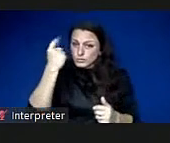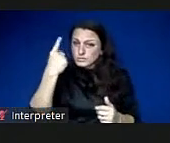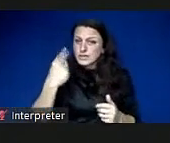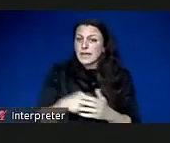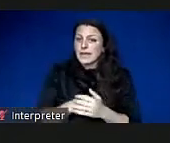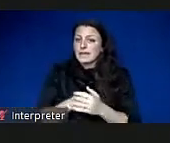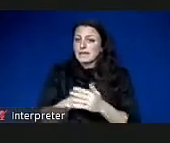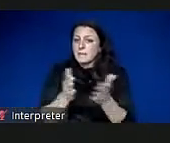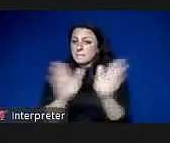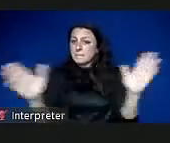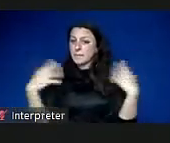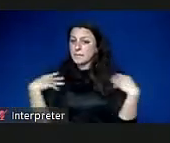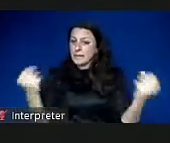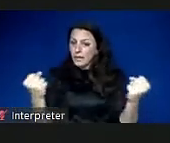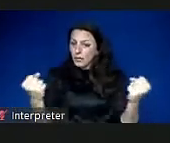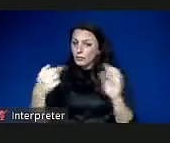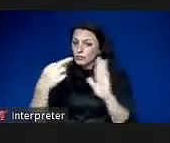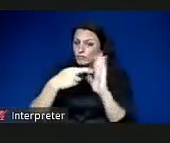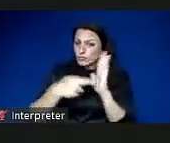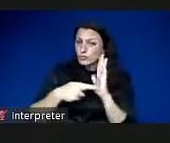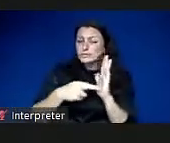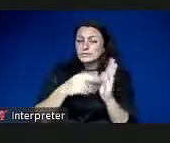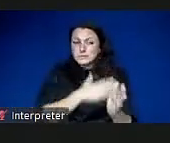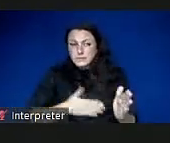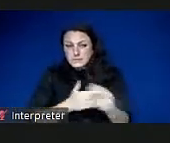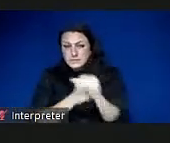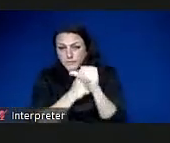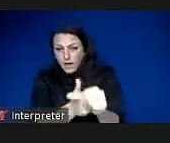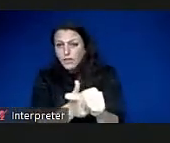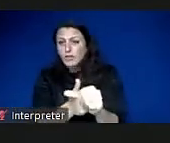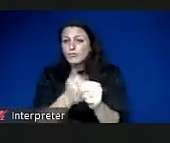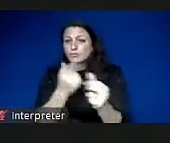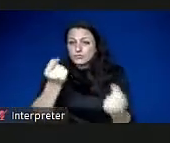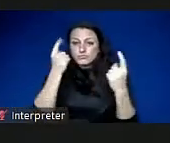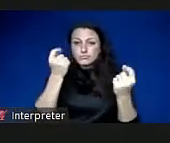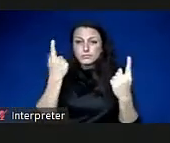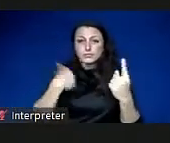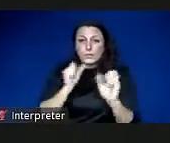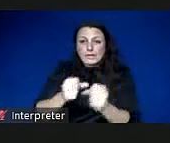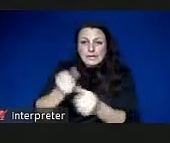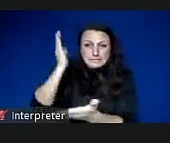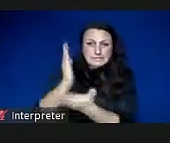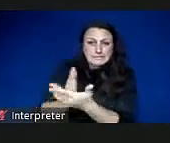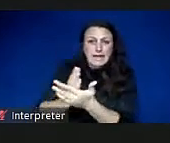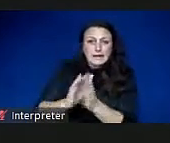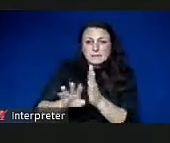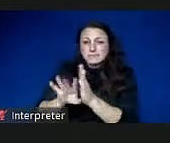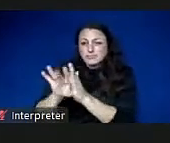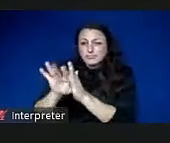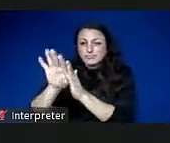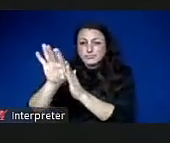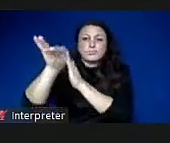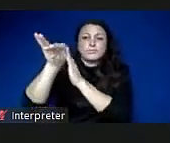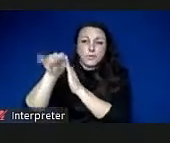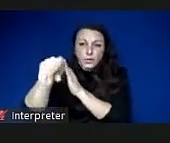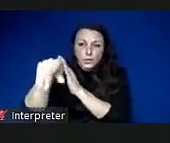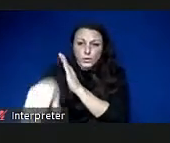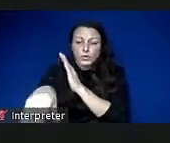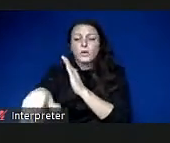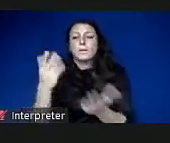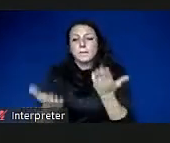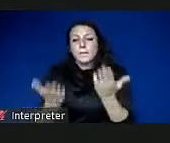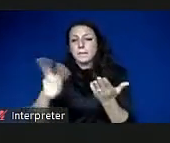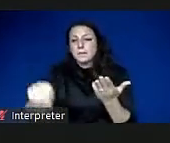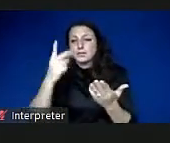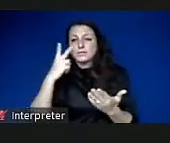and recommendations to ensure that we knocked this wave down as quickly as possible. Many of you have probably seen Dr. Herlihy's